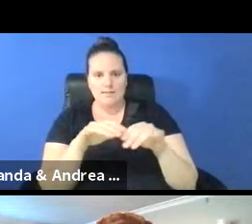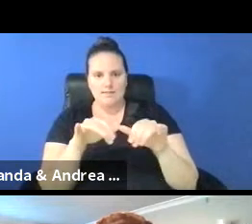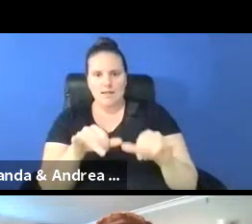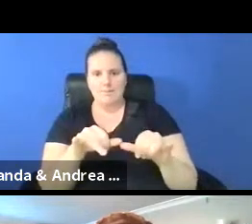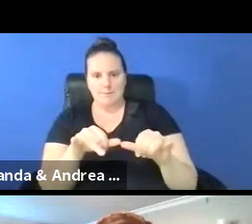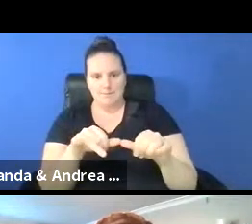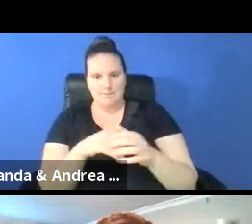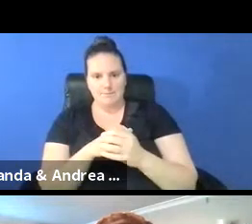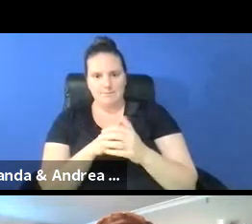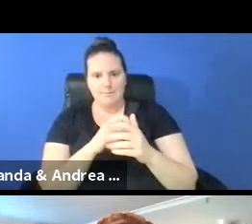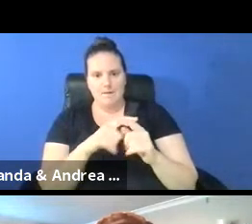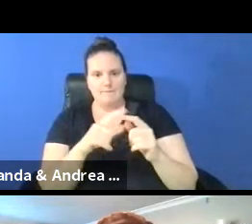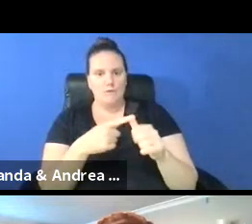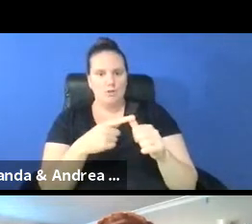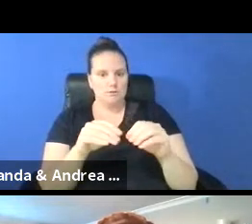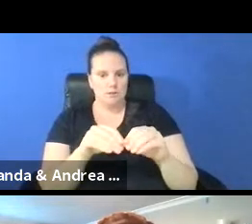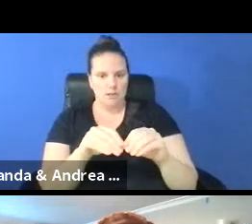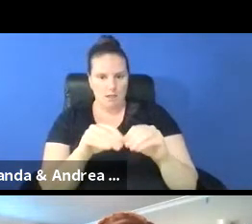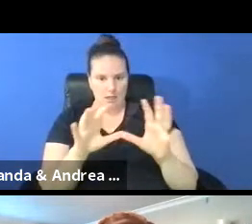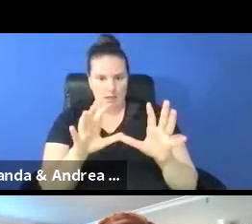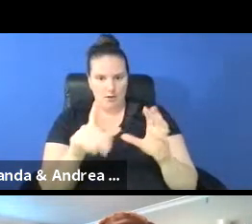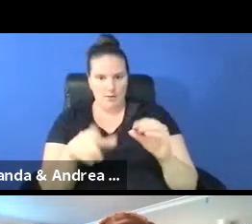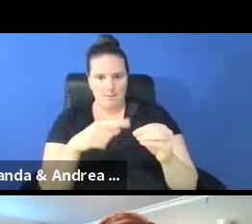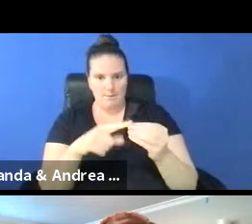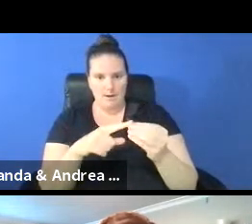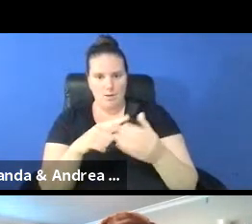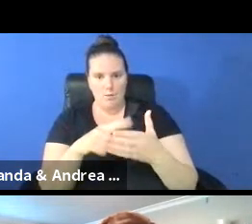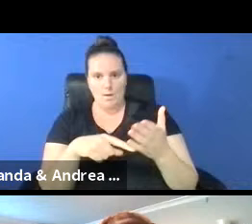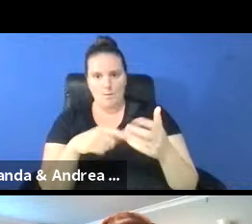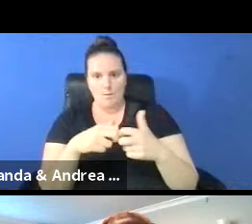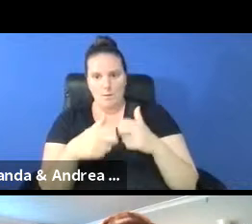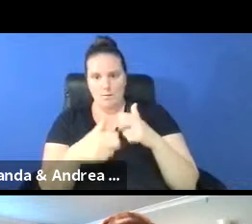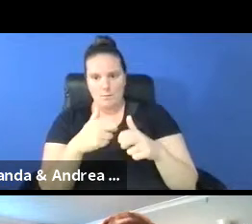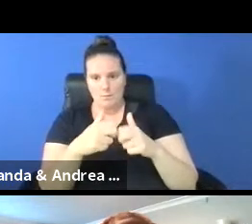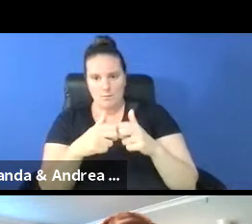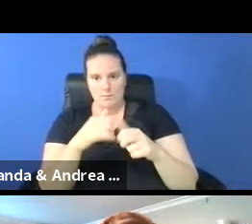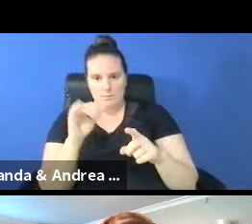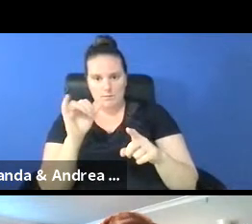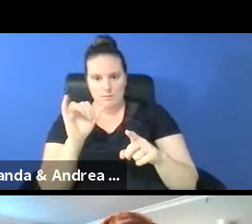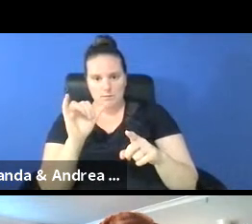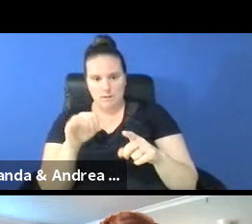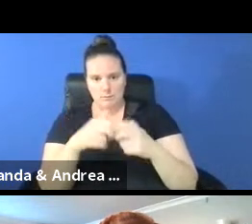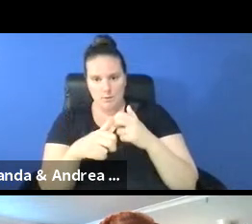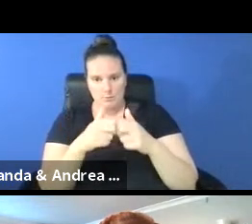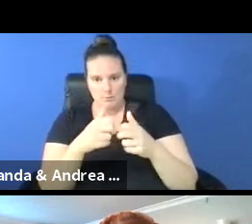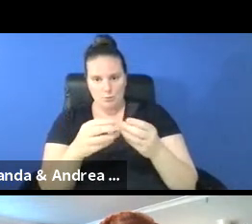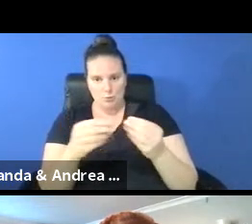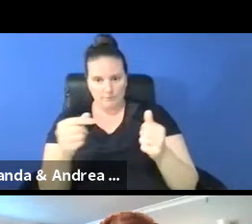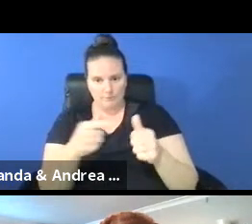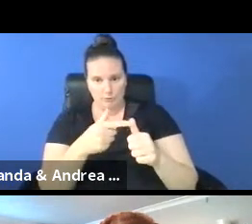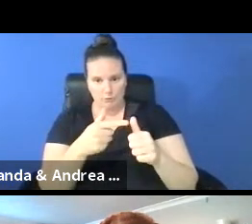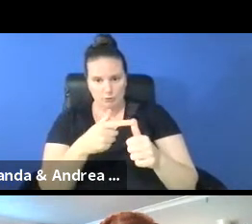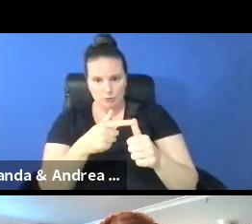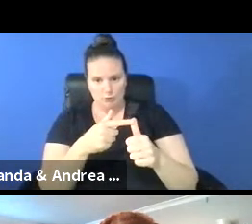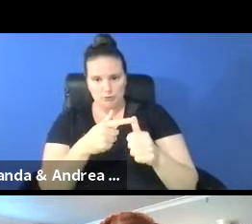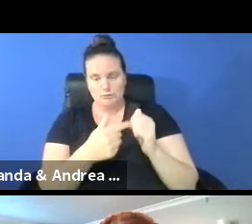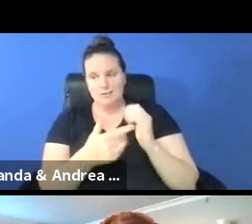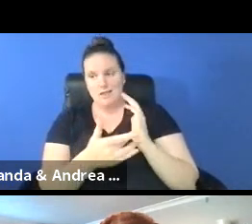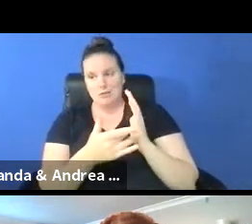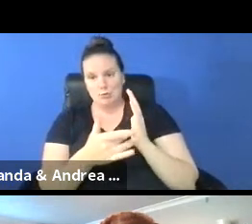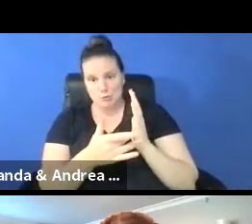first wanted to be clear about what problem is this program going to solve first, whether it's